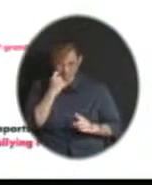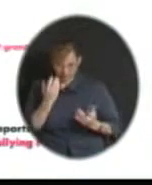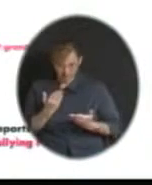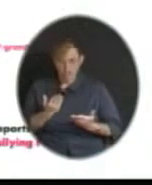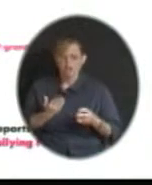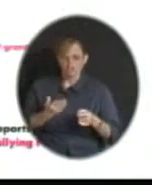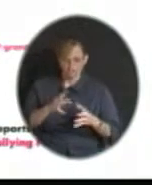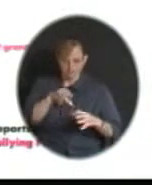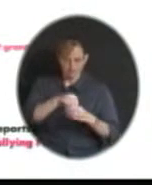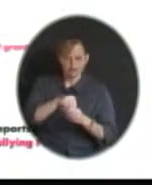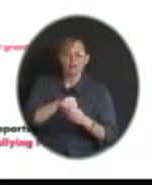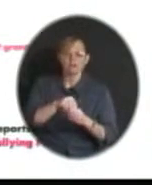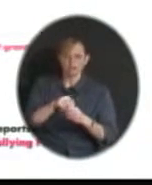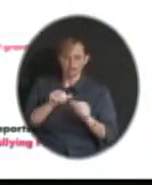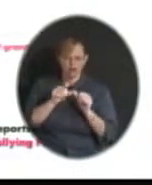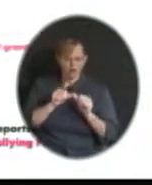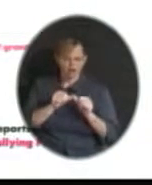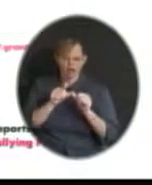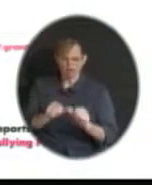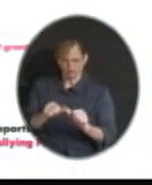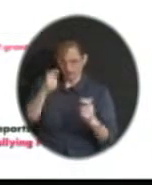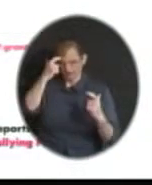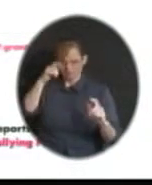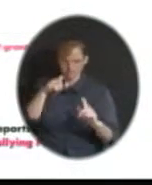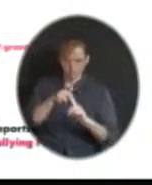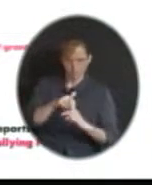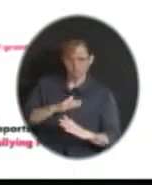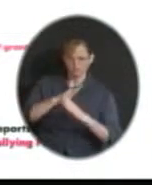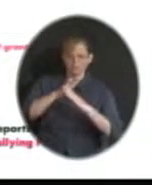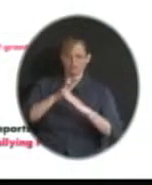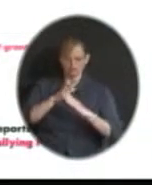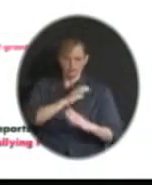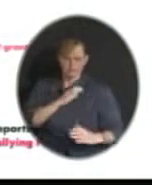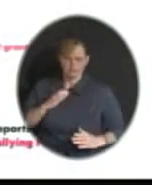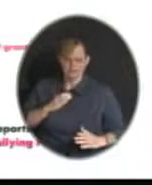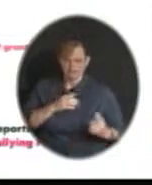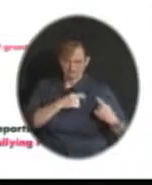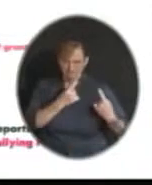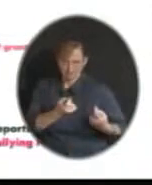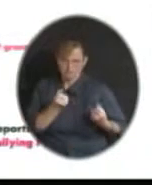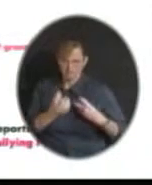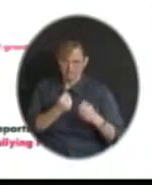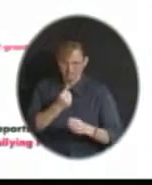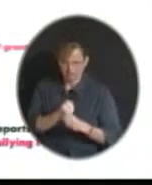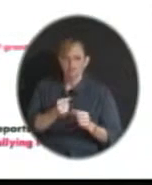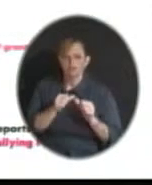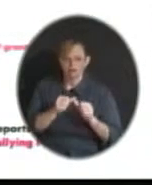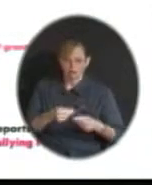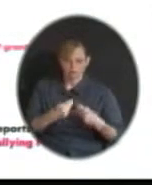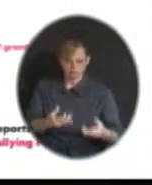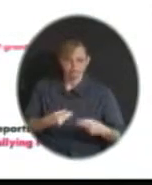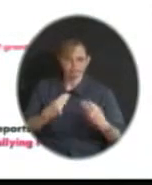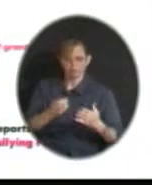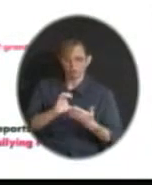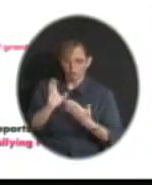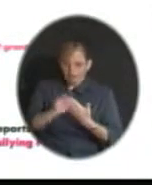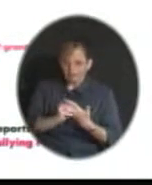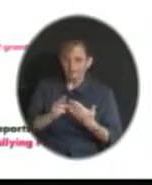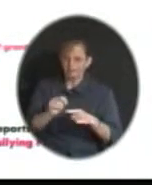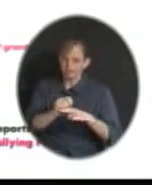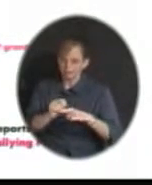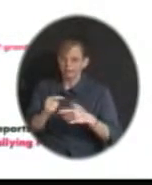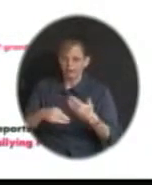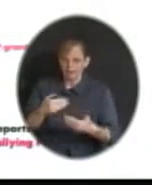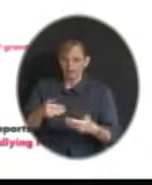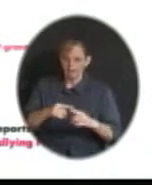bullying prevention committee that's gathered for years, continues to have curriculum and trainings out there. What we wanted to do this year was kind of